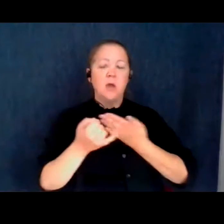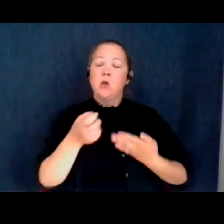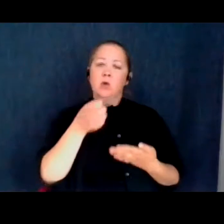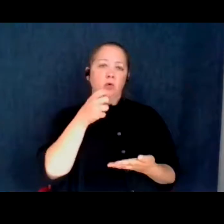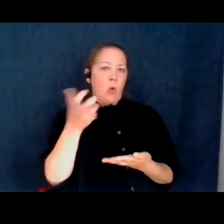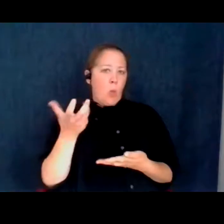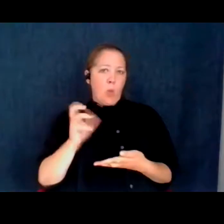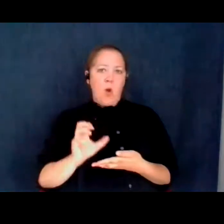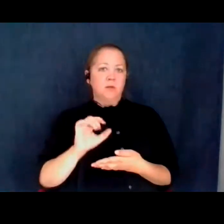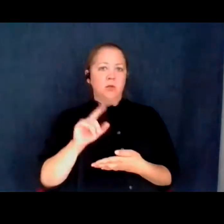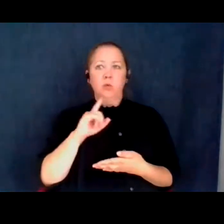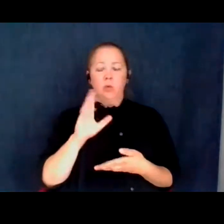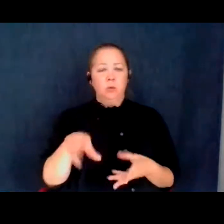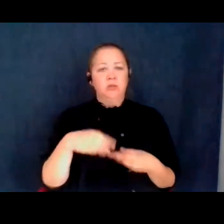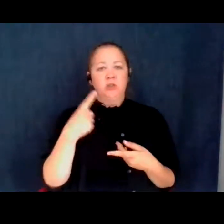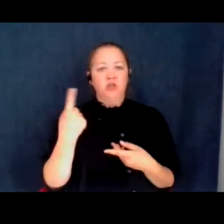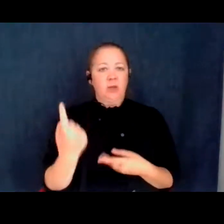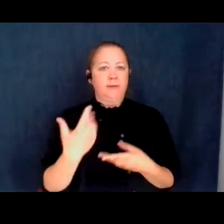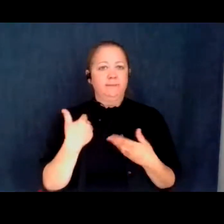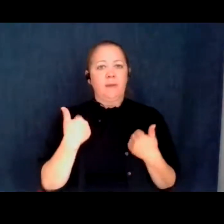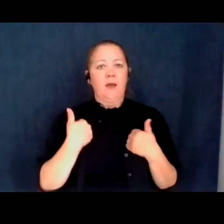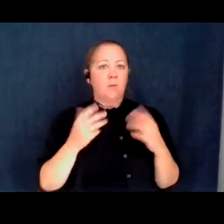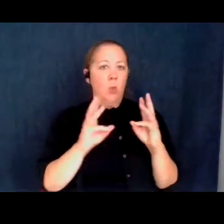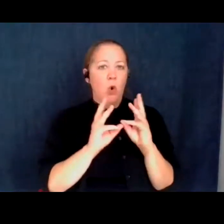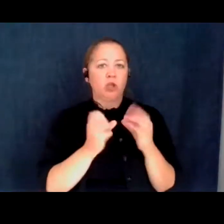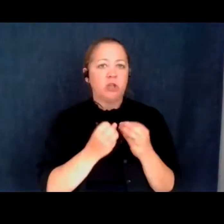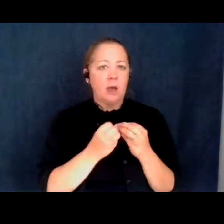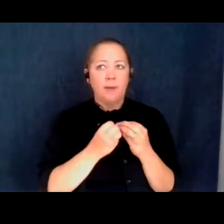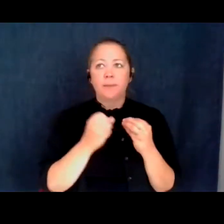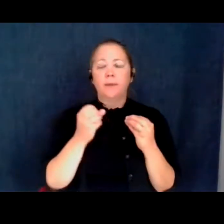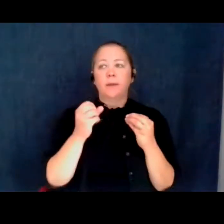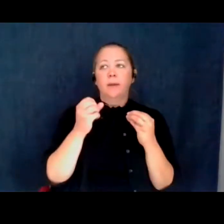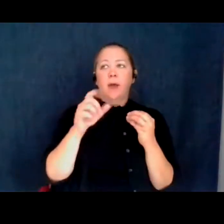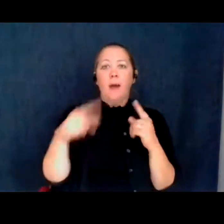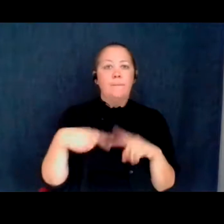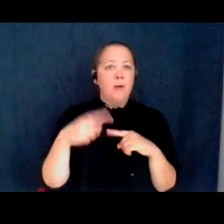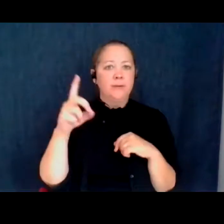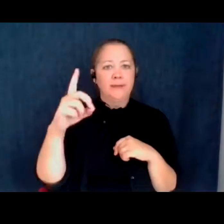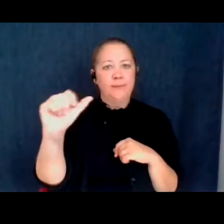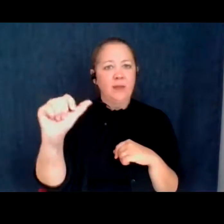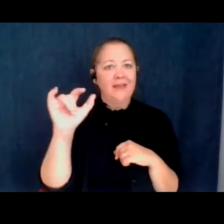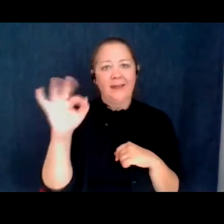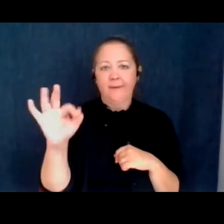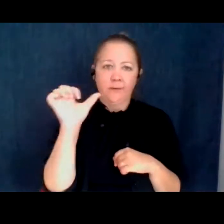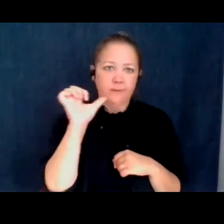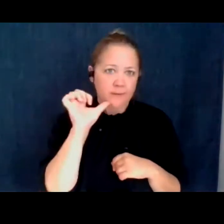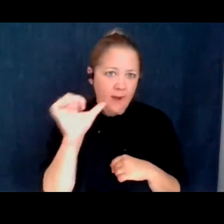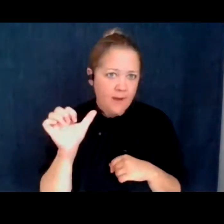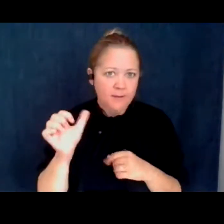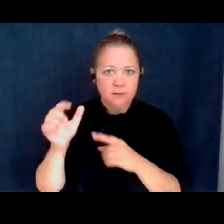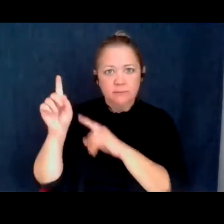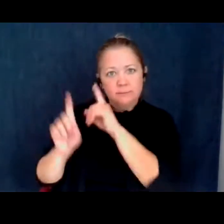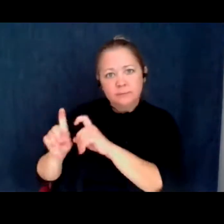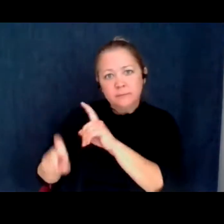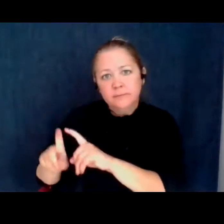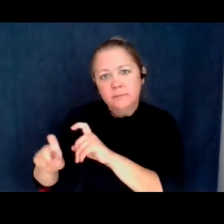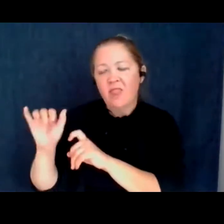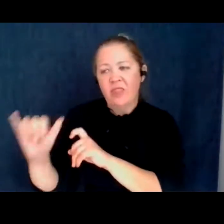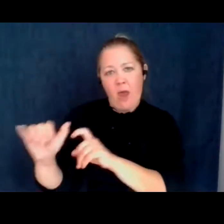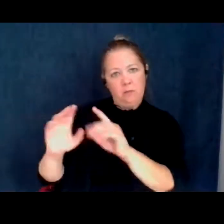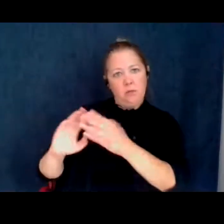people with disabilities what they want in the creation of that project. So we used this workshop to emphasize to all of our